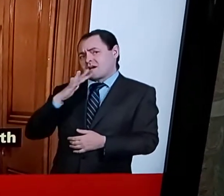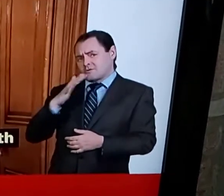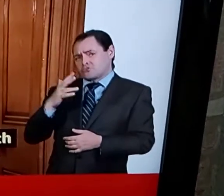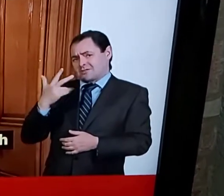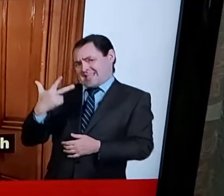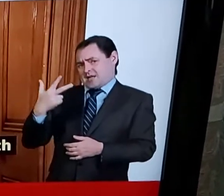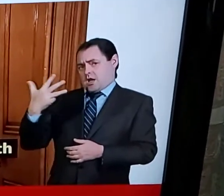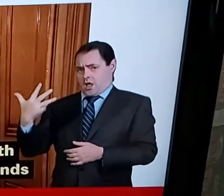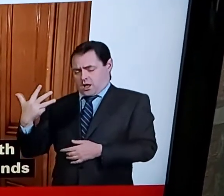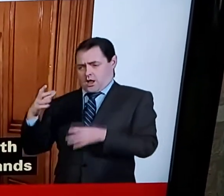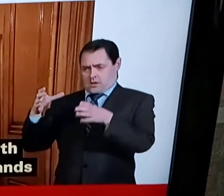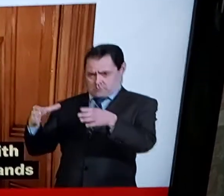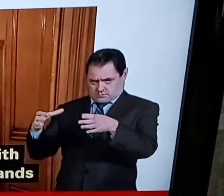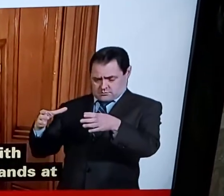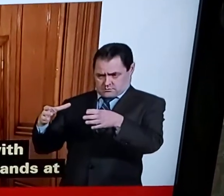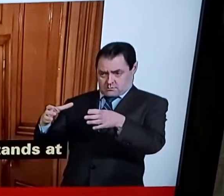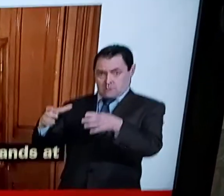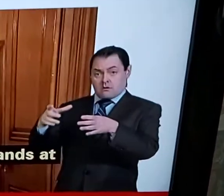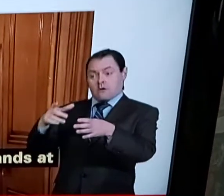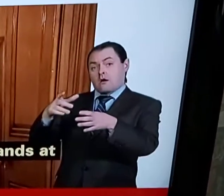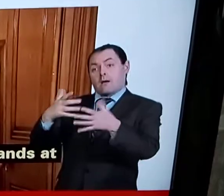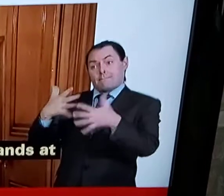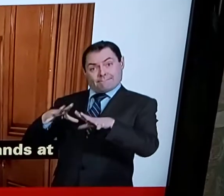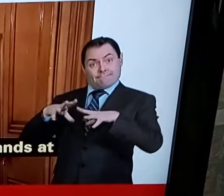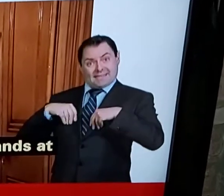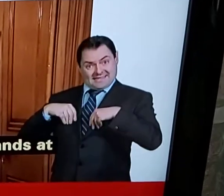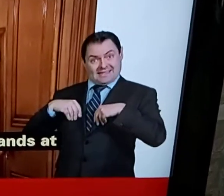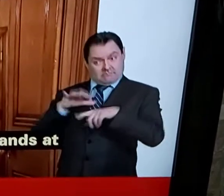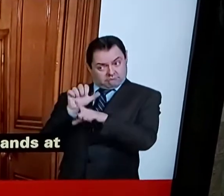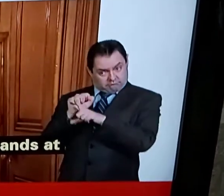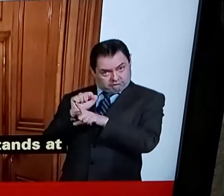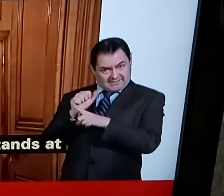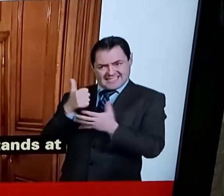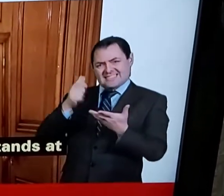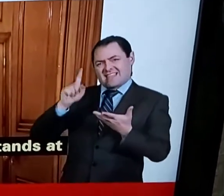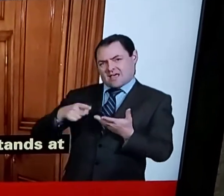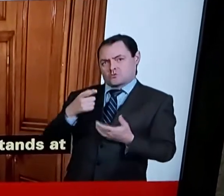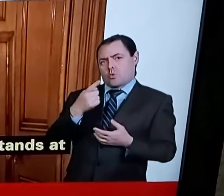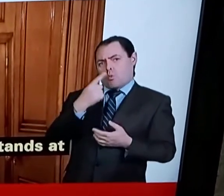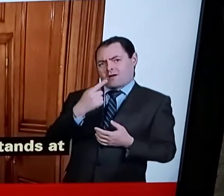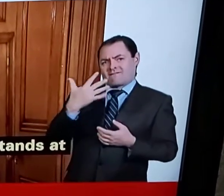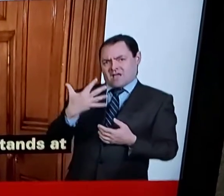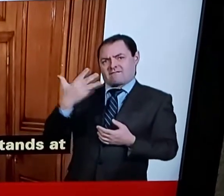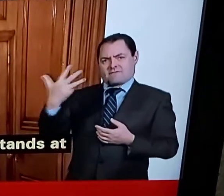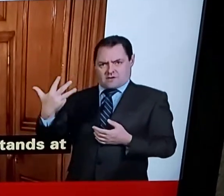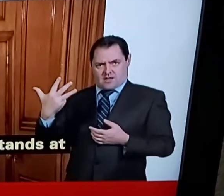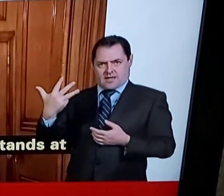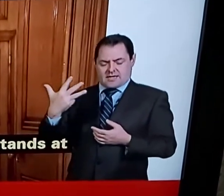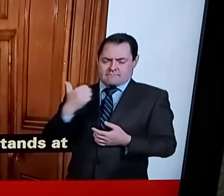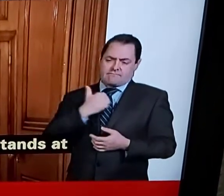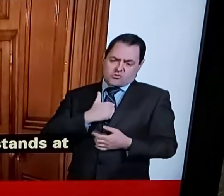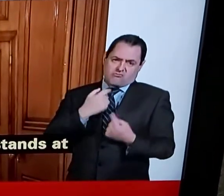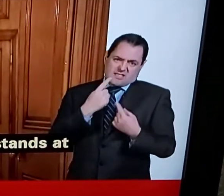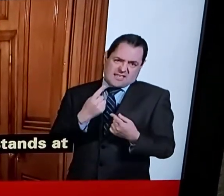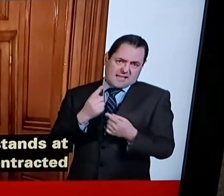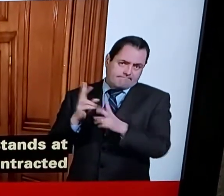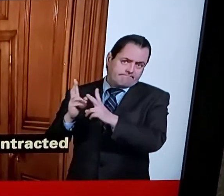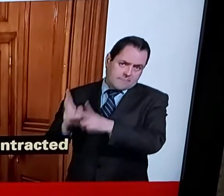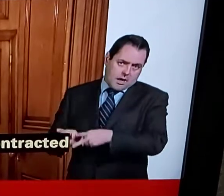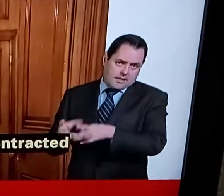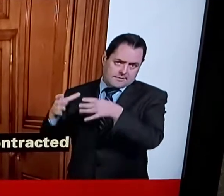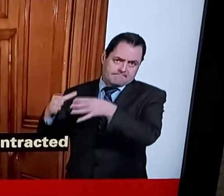18,589. And of those who have contracted the virus, 6,159 have, I'm very sorry to say, died.